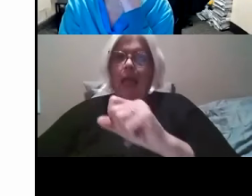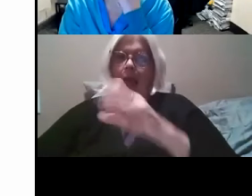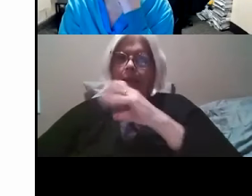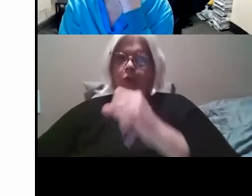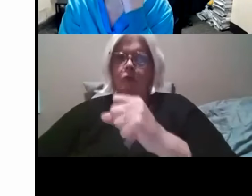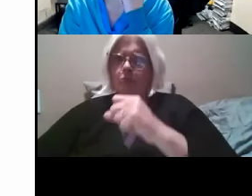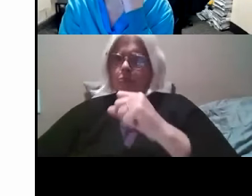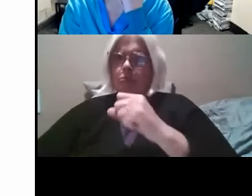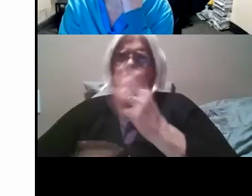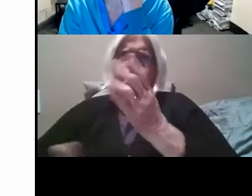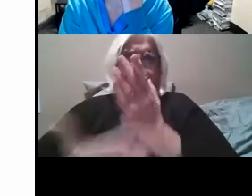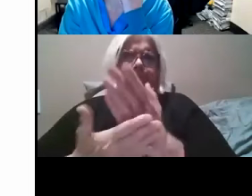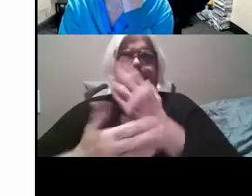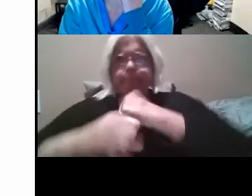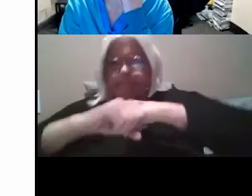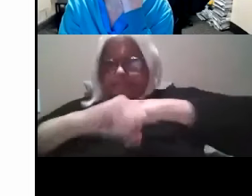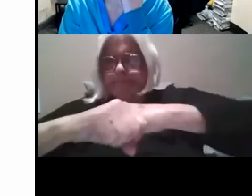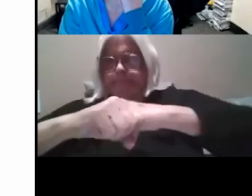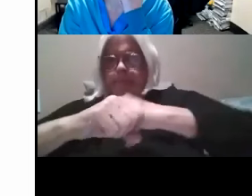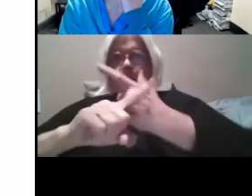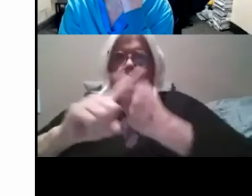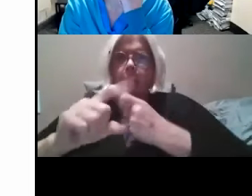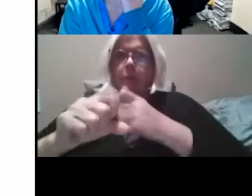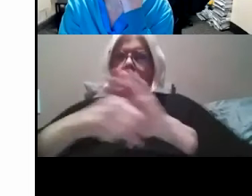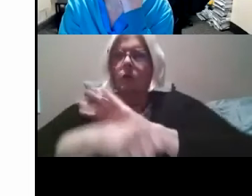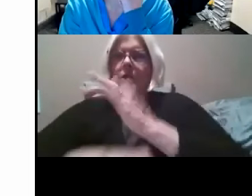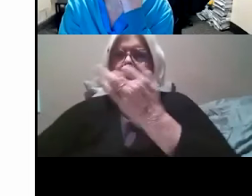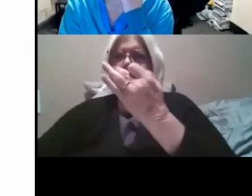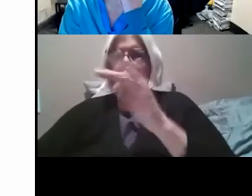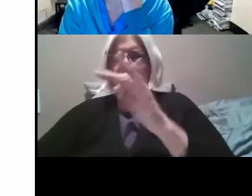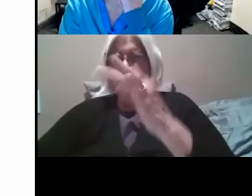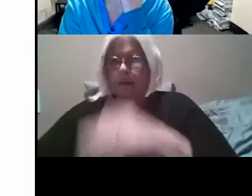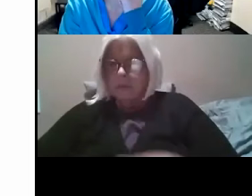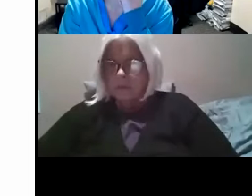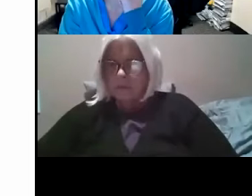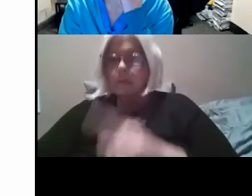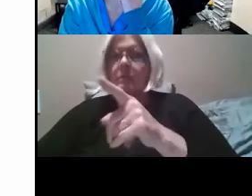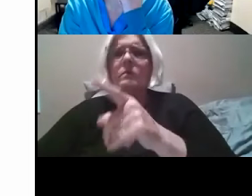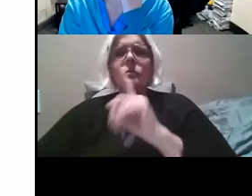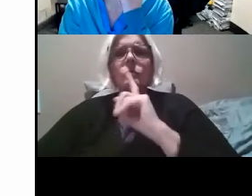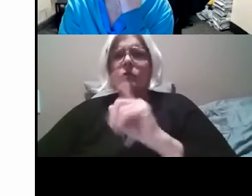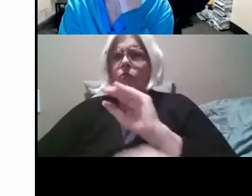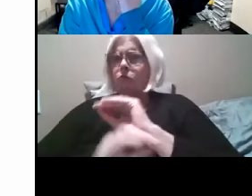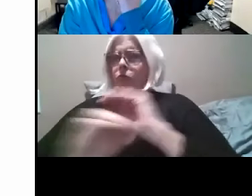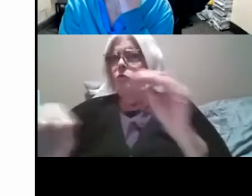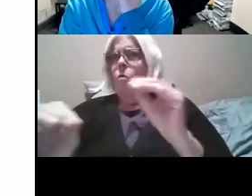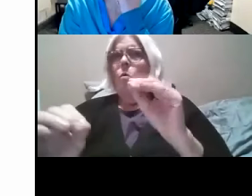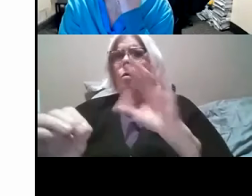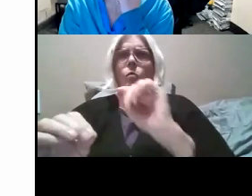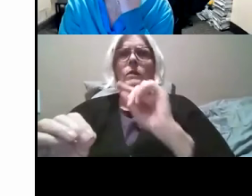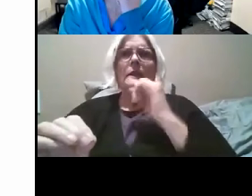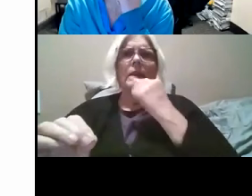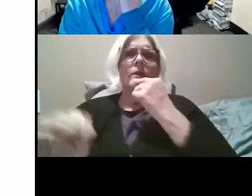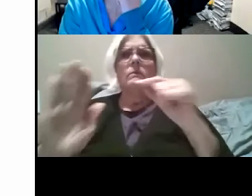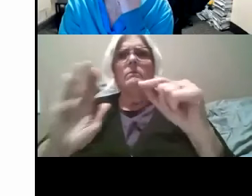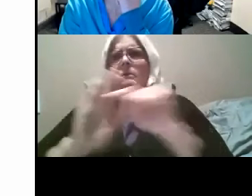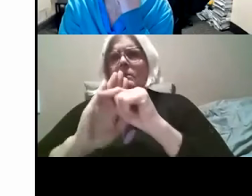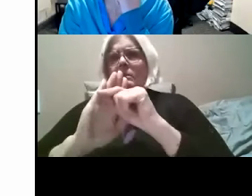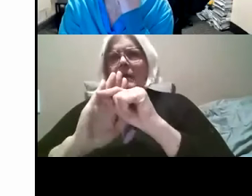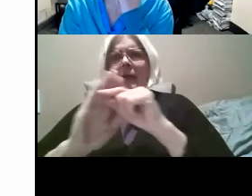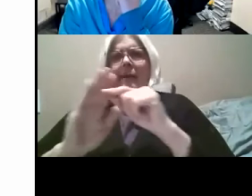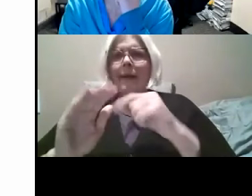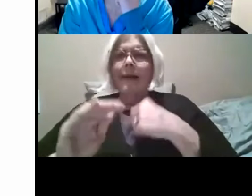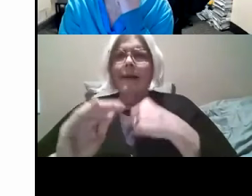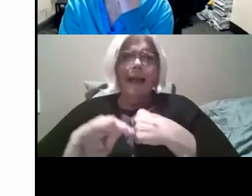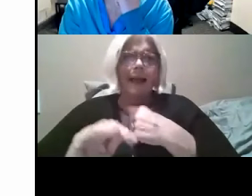fall. And they saw no serious adverse events related to the vaccine. There was a broken arm and a swallowed penny, or a swallowed